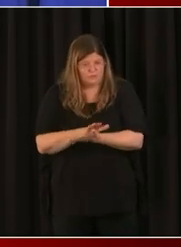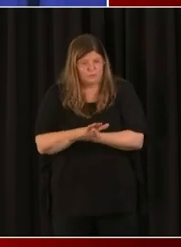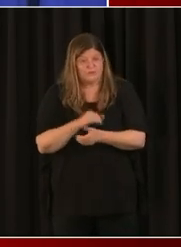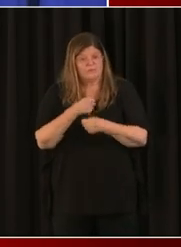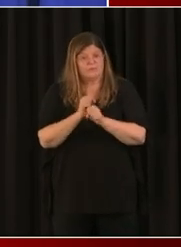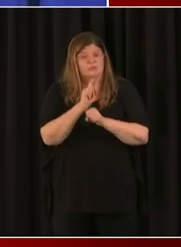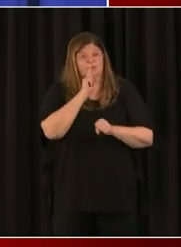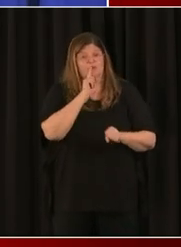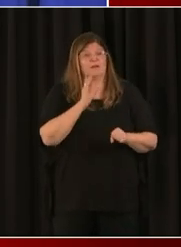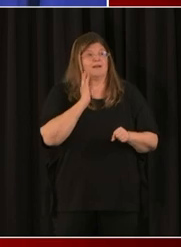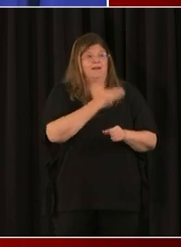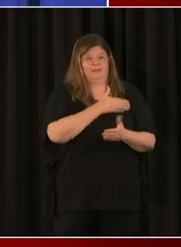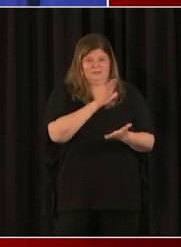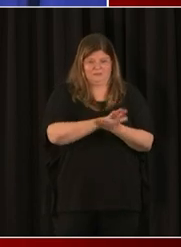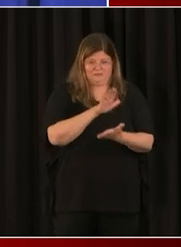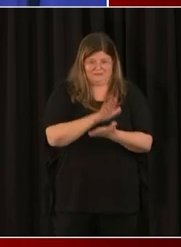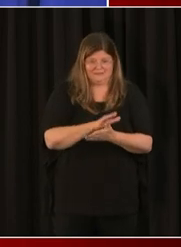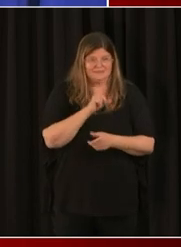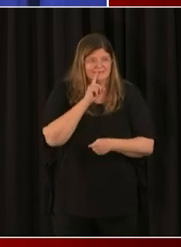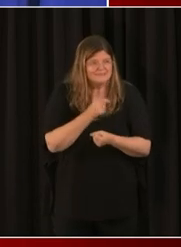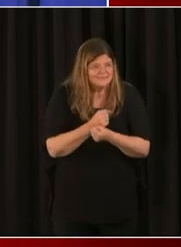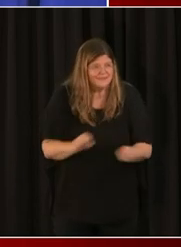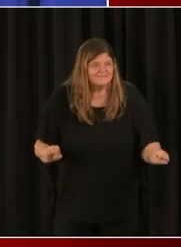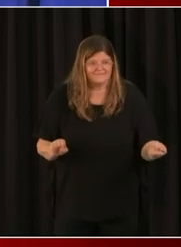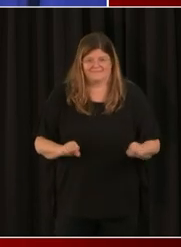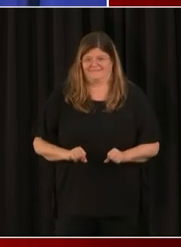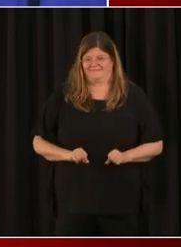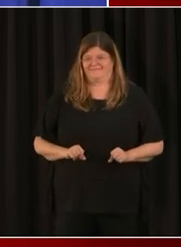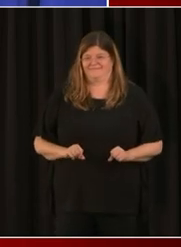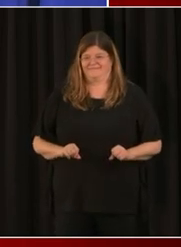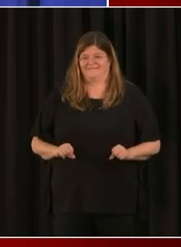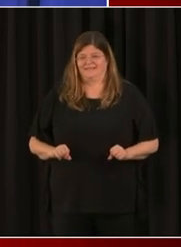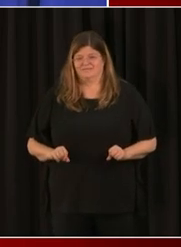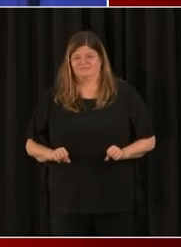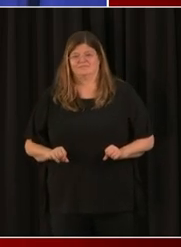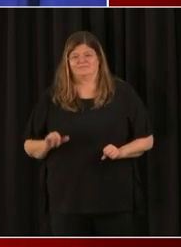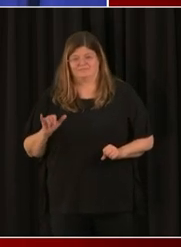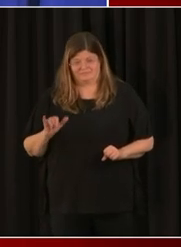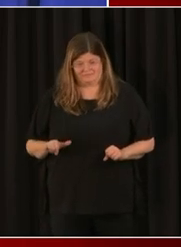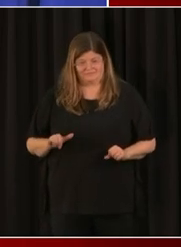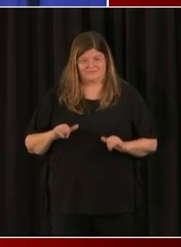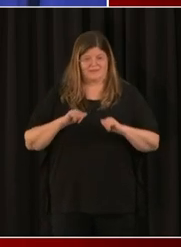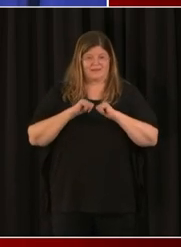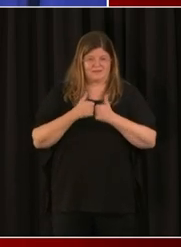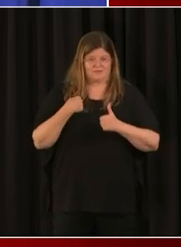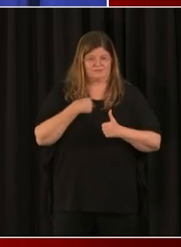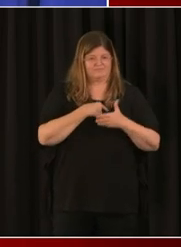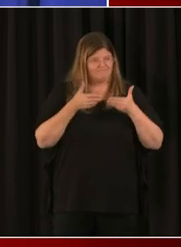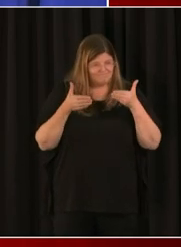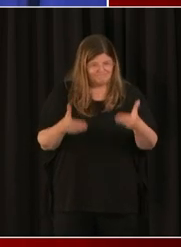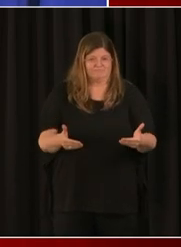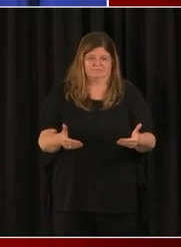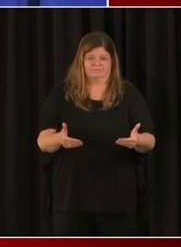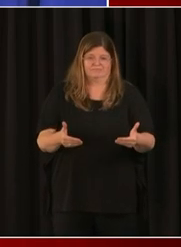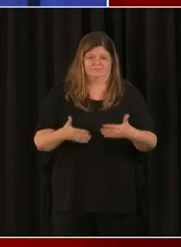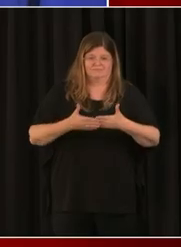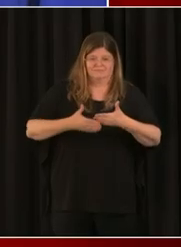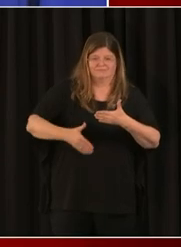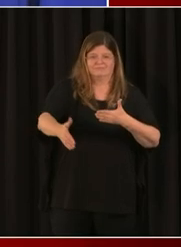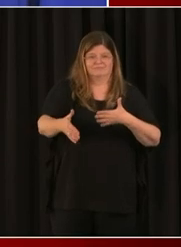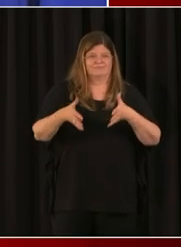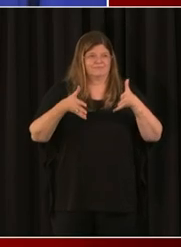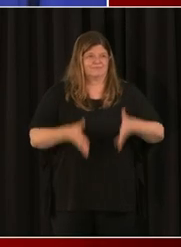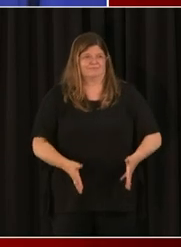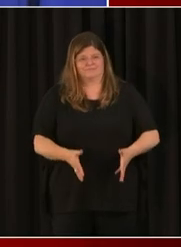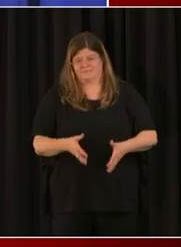to ensure that our schools are safe. And that is how we will proceed for the remainder of